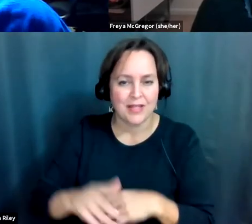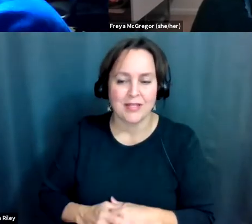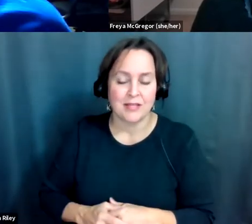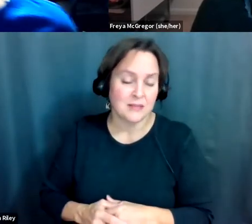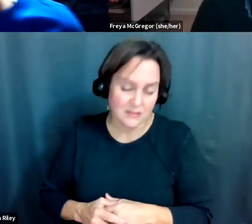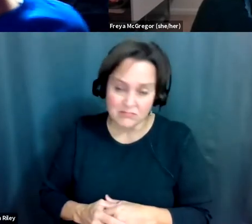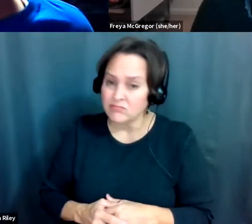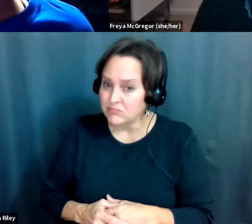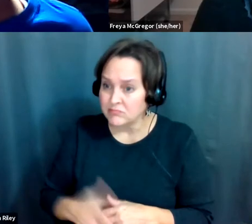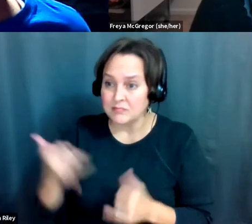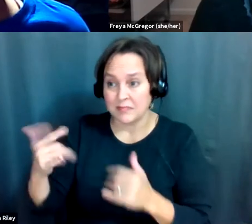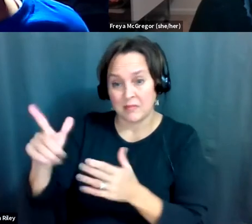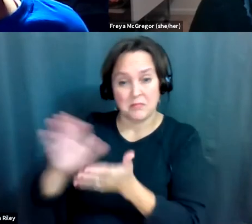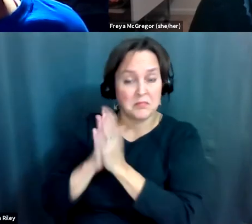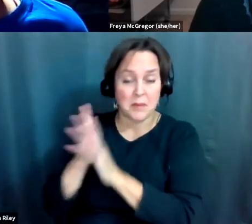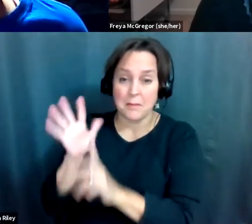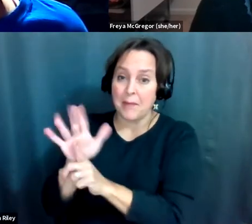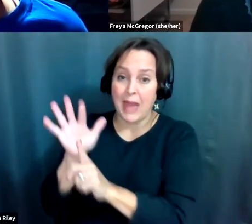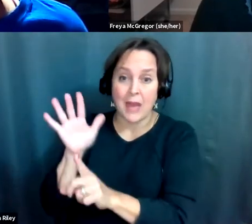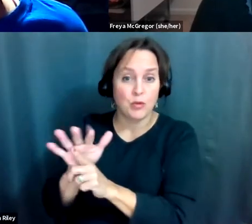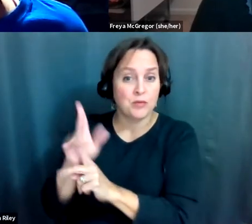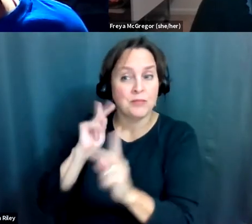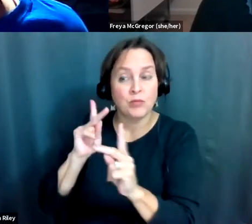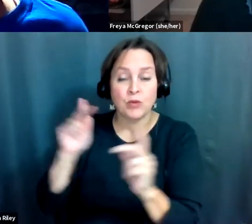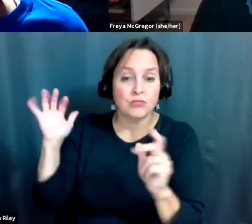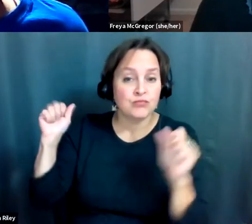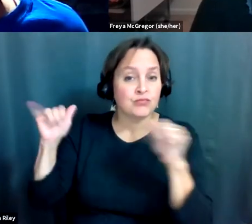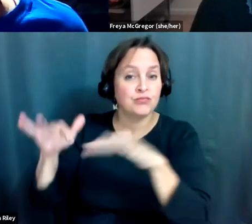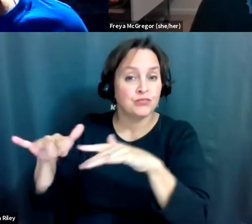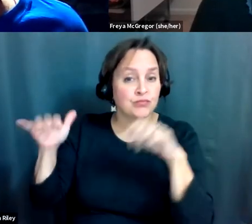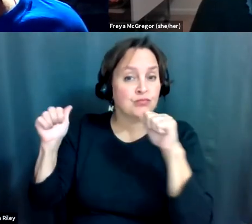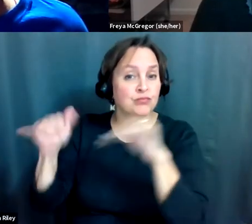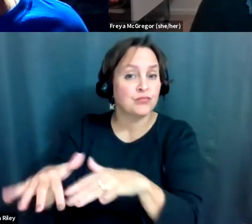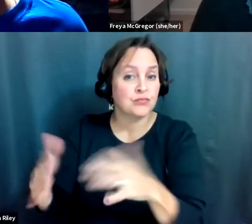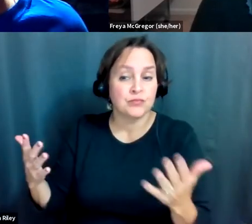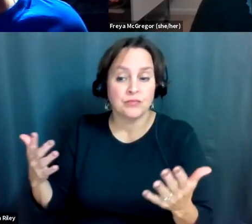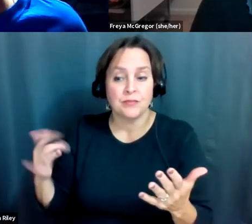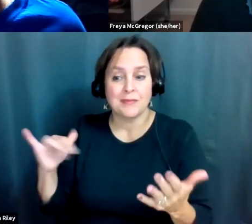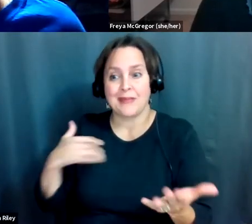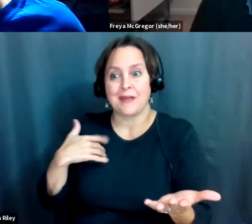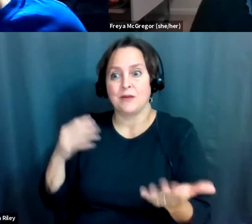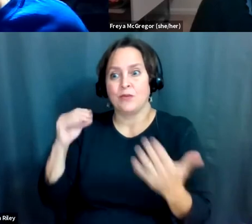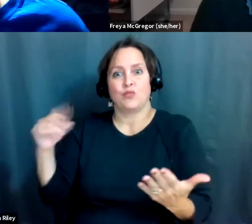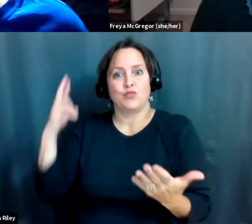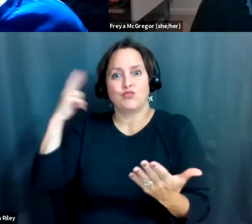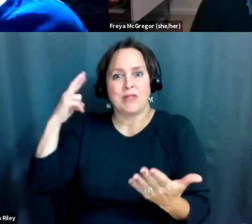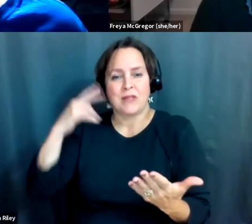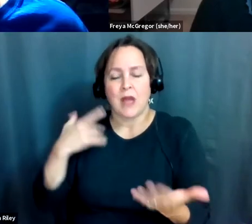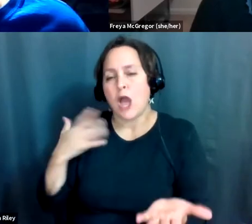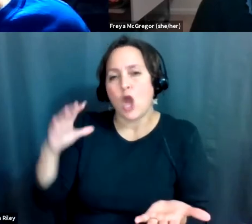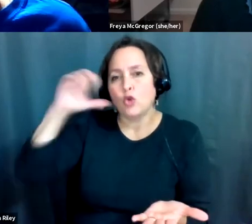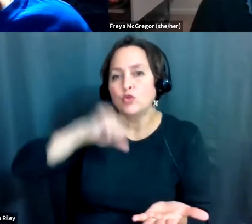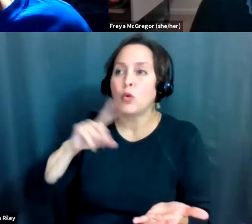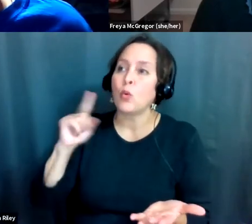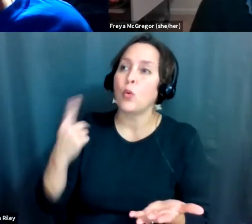they're rather popular. Uh, they've attracted groups of people that we never dreamed they would. Um, I, I just assumed that the only